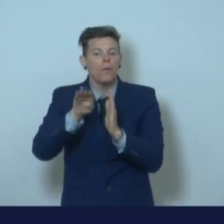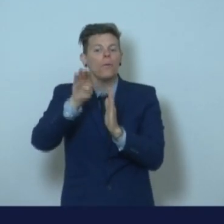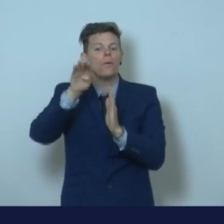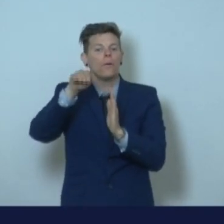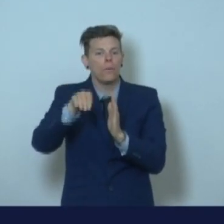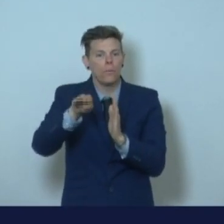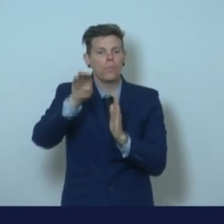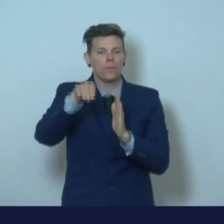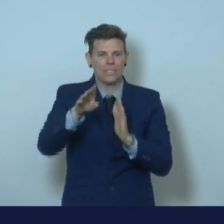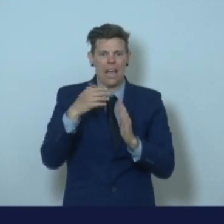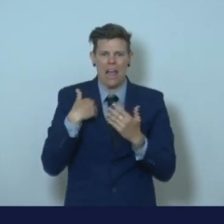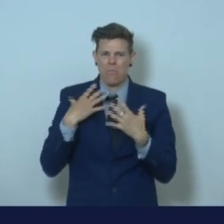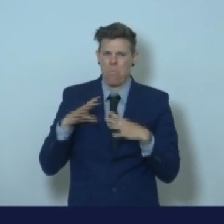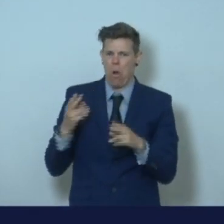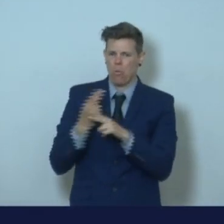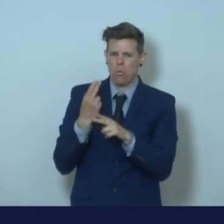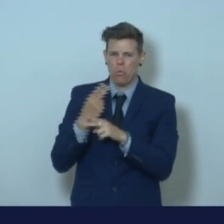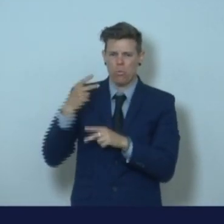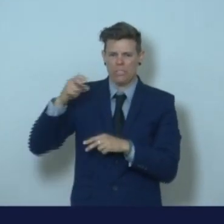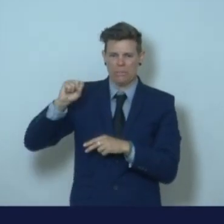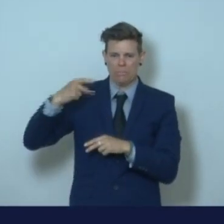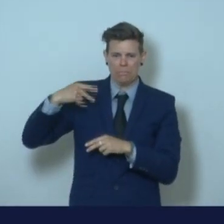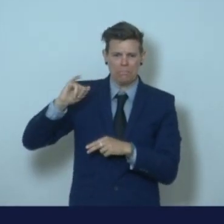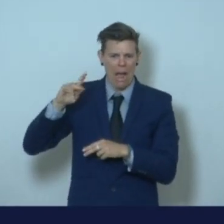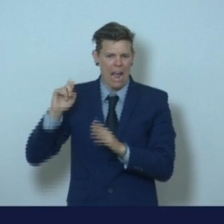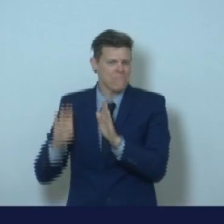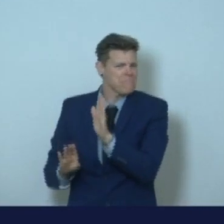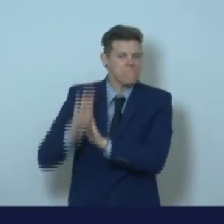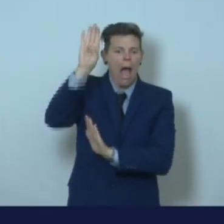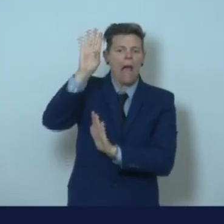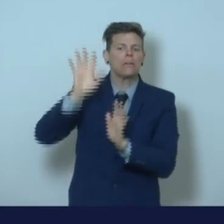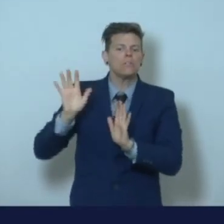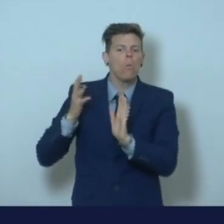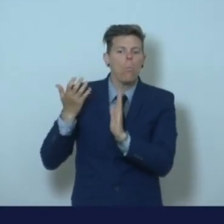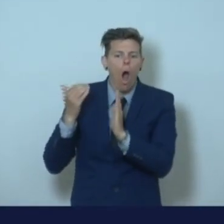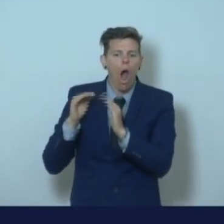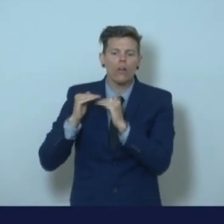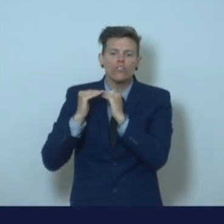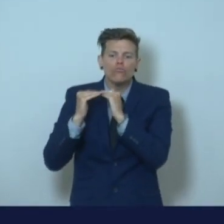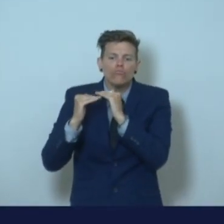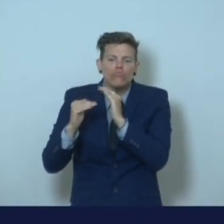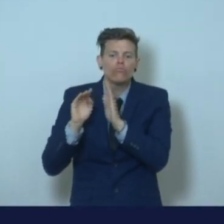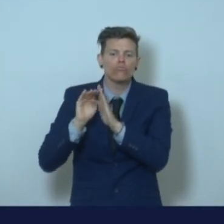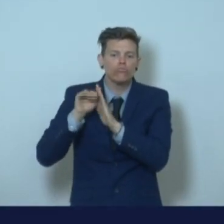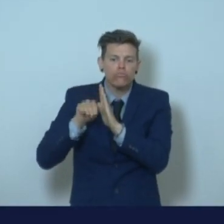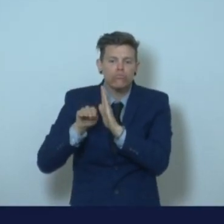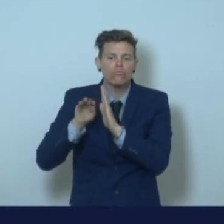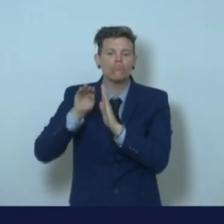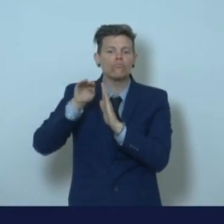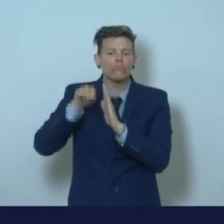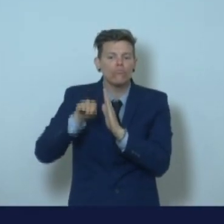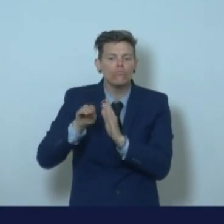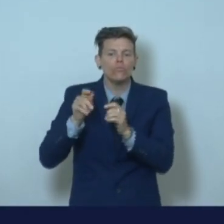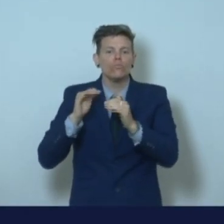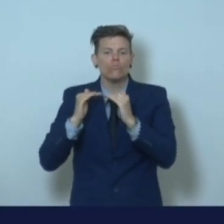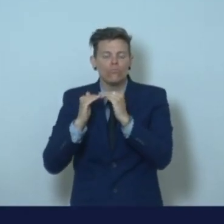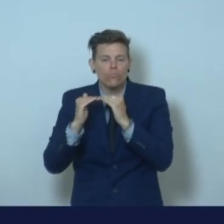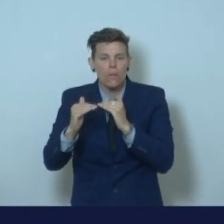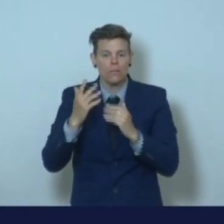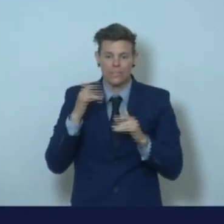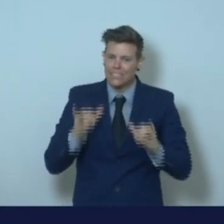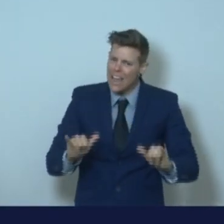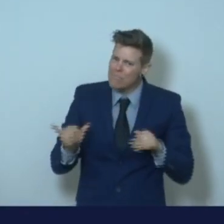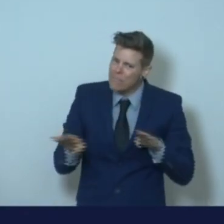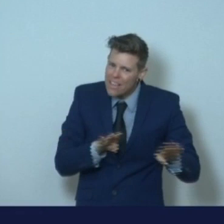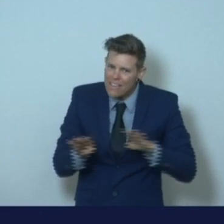increased cases, and it should return because people's behaviors and workplace COVID-safe practices are good.